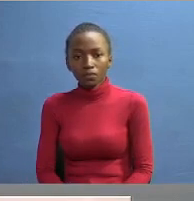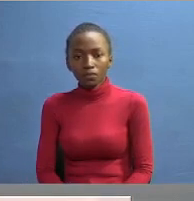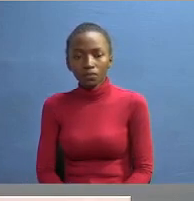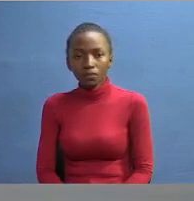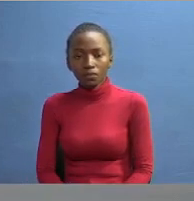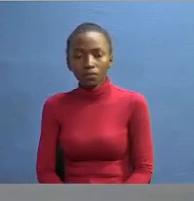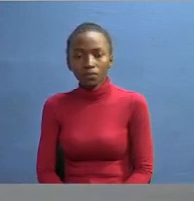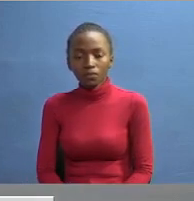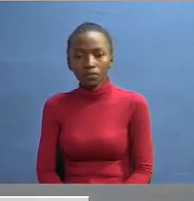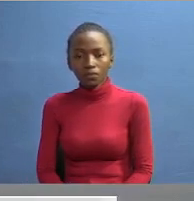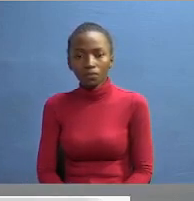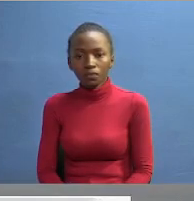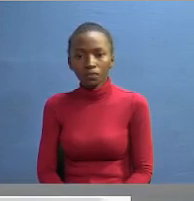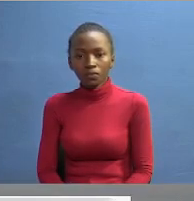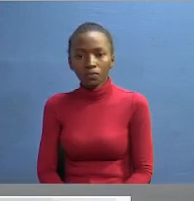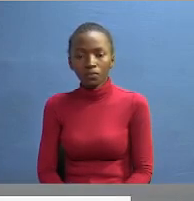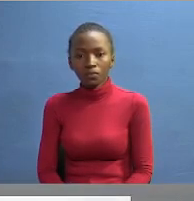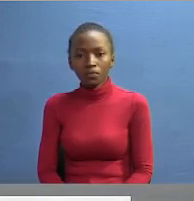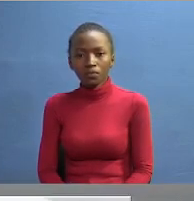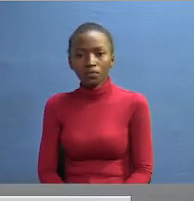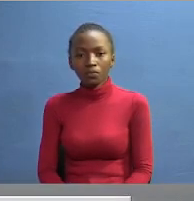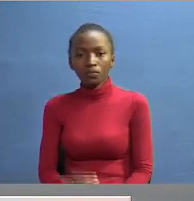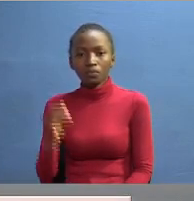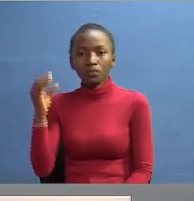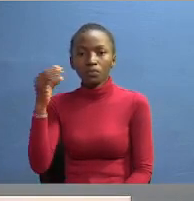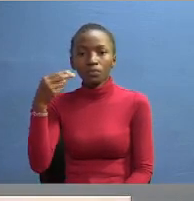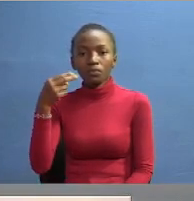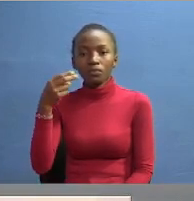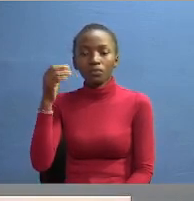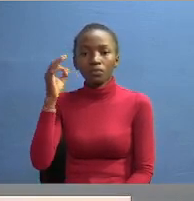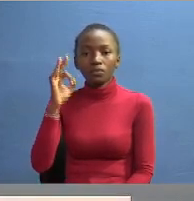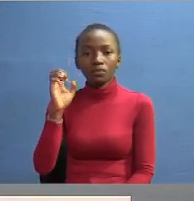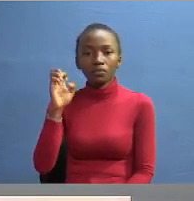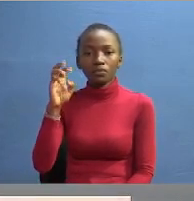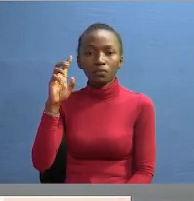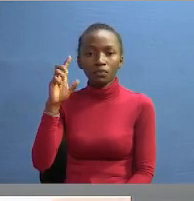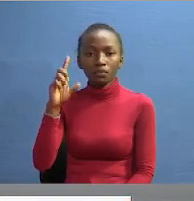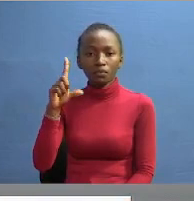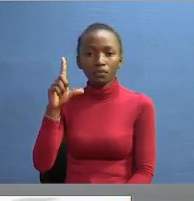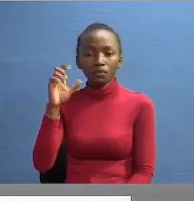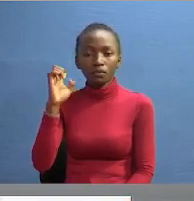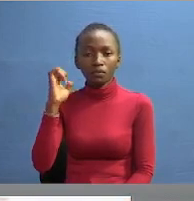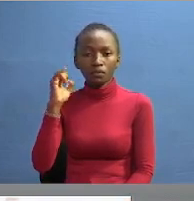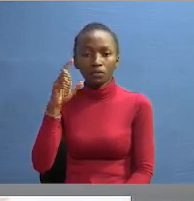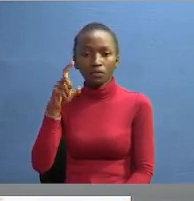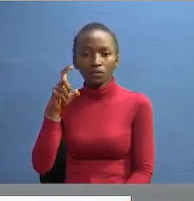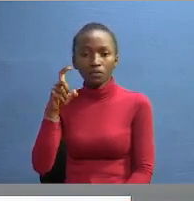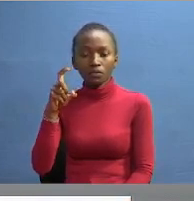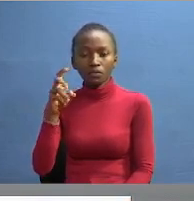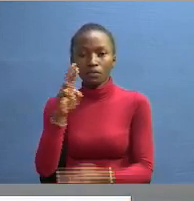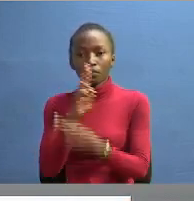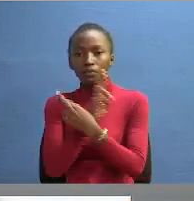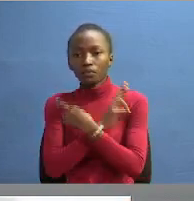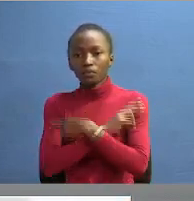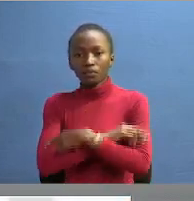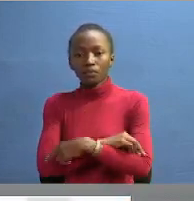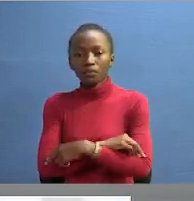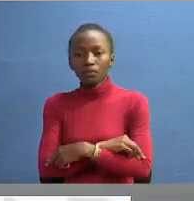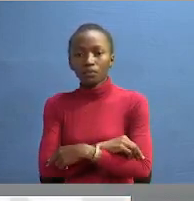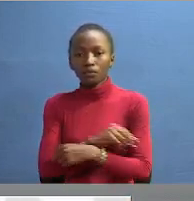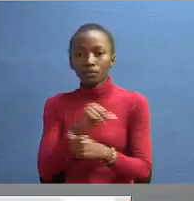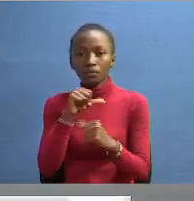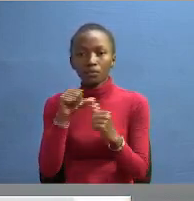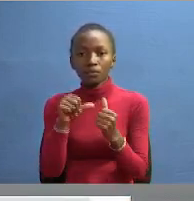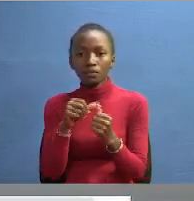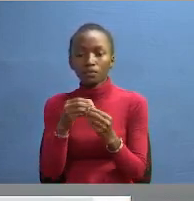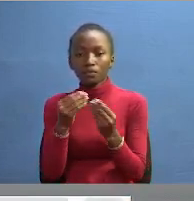have these rebel groups, of course, coming to meet him on a roundtable to express their grievances for them to probably solve